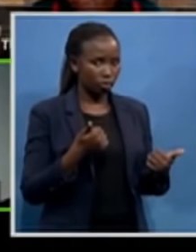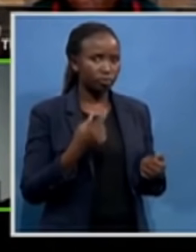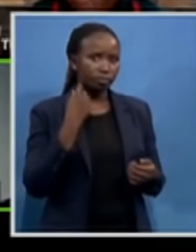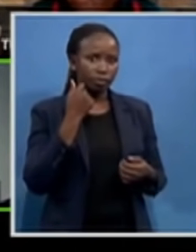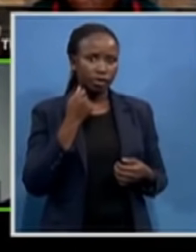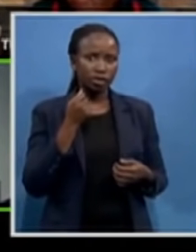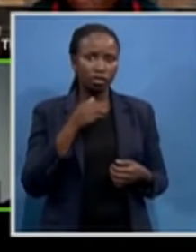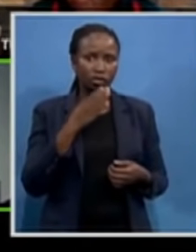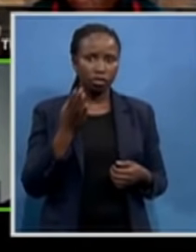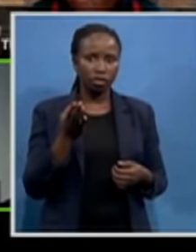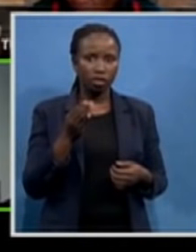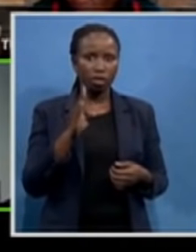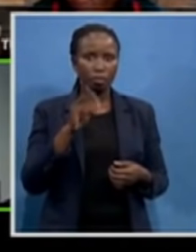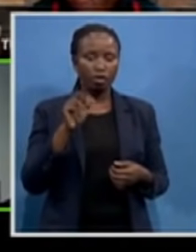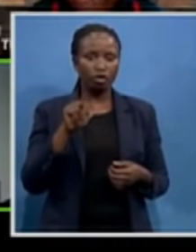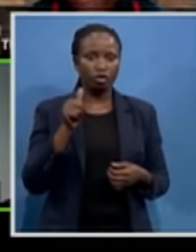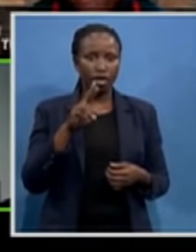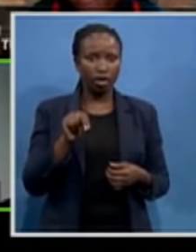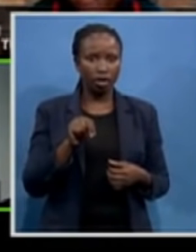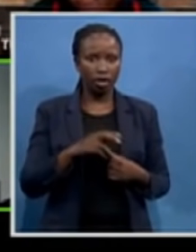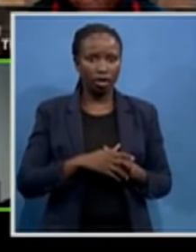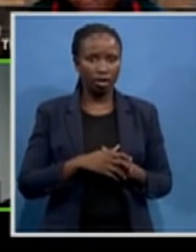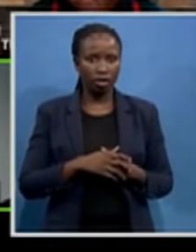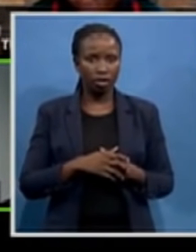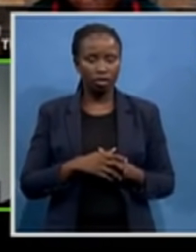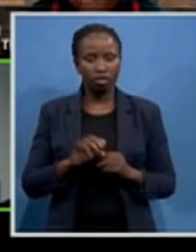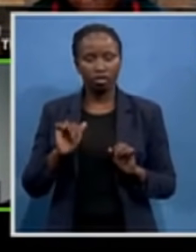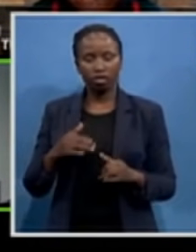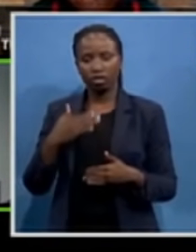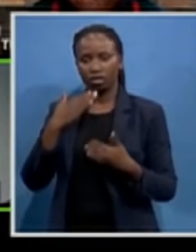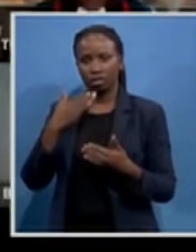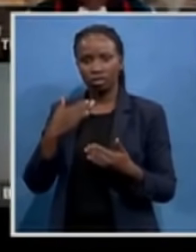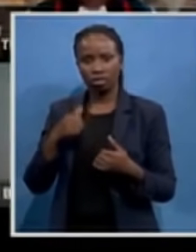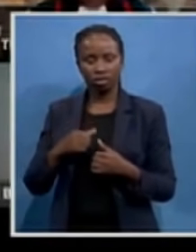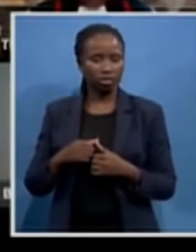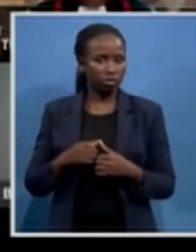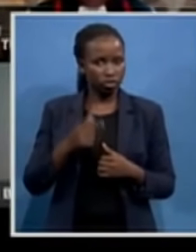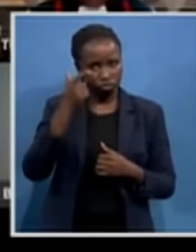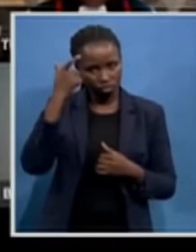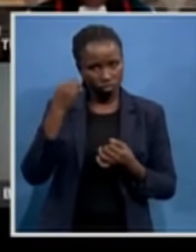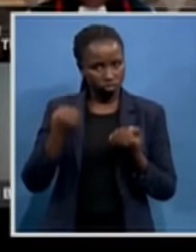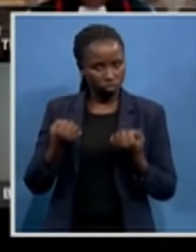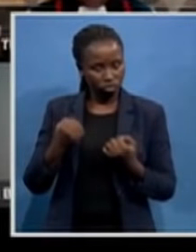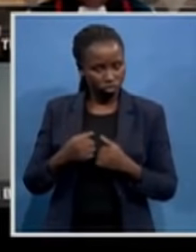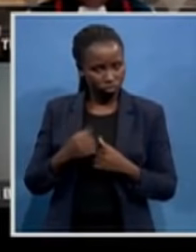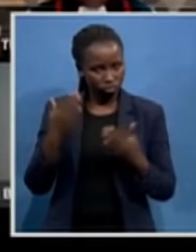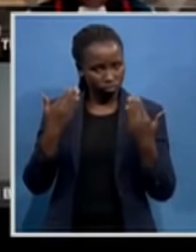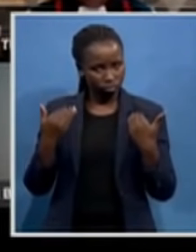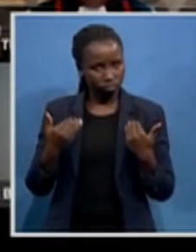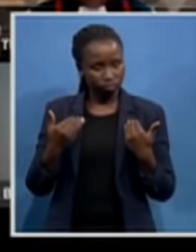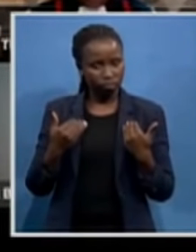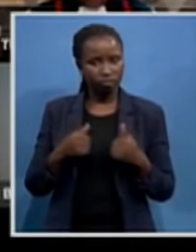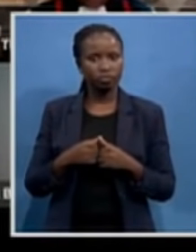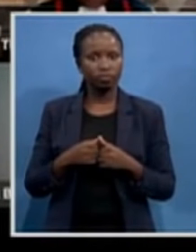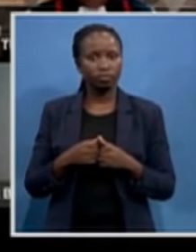Well, Acting Deputy Chief Justice, our position is that we abide the decision of the court. Acting Deputy Chief Justice